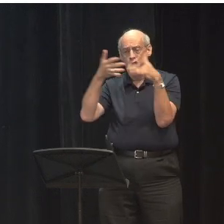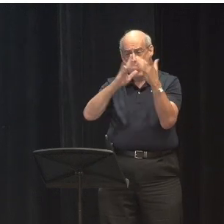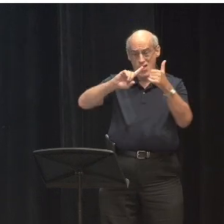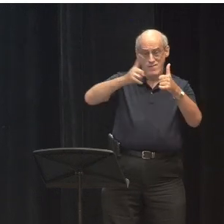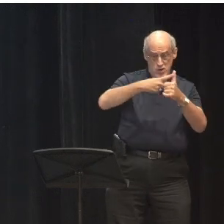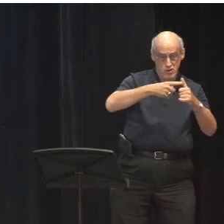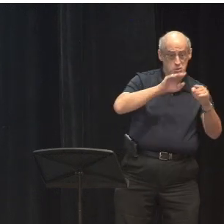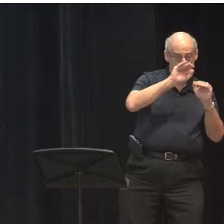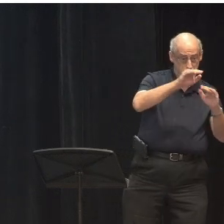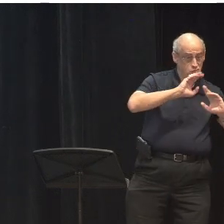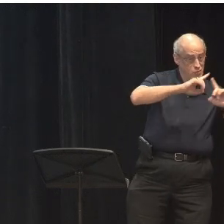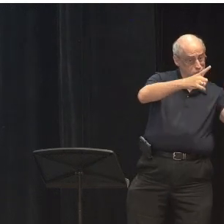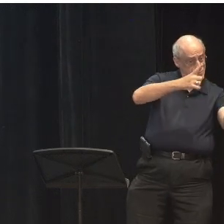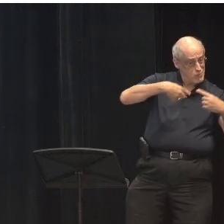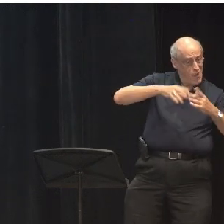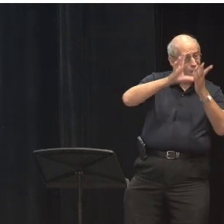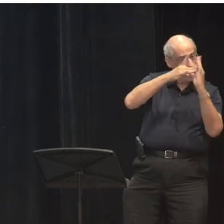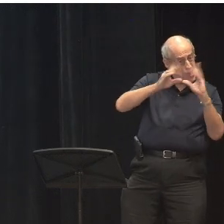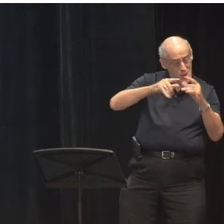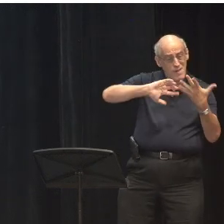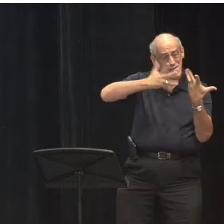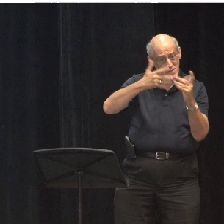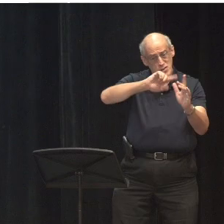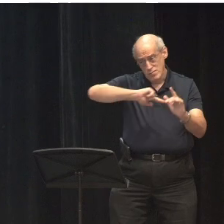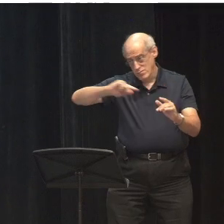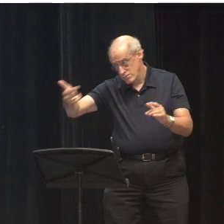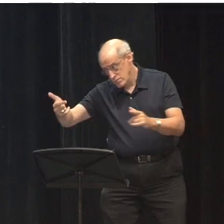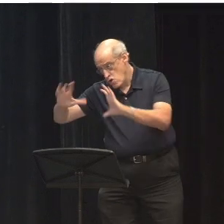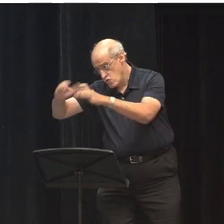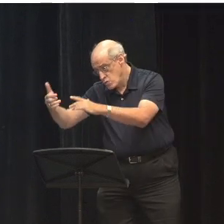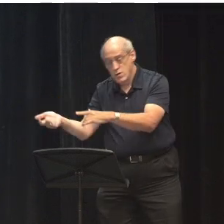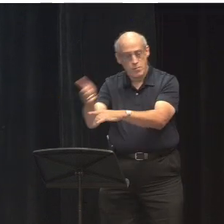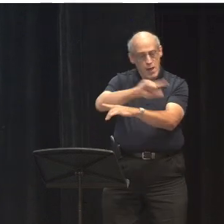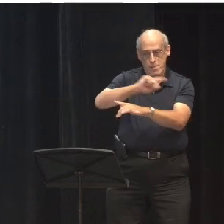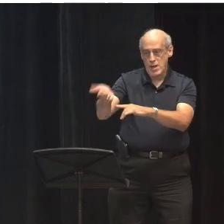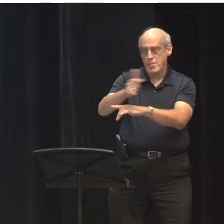and then we'll go to a group in person, and then we'll go back and we'll go forth.